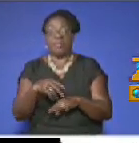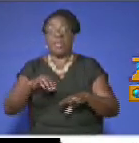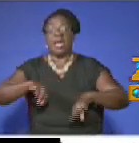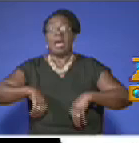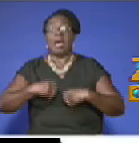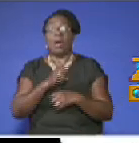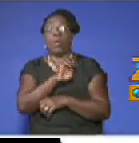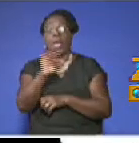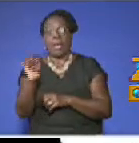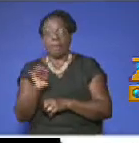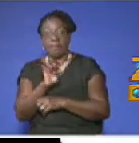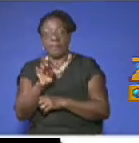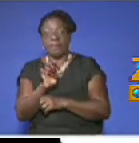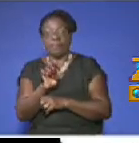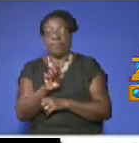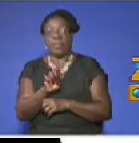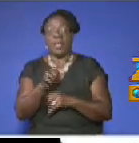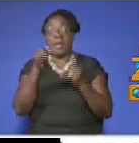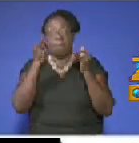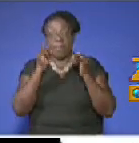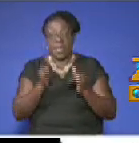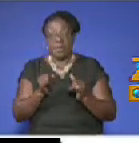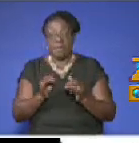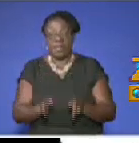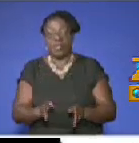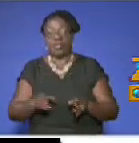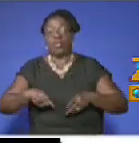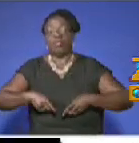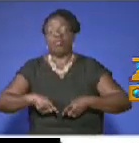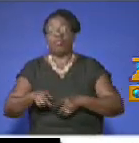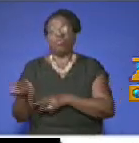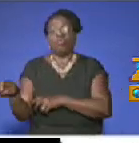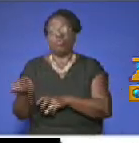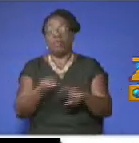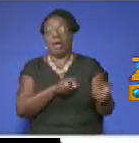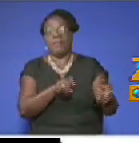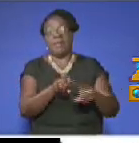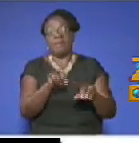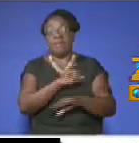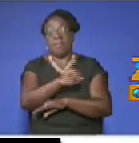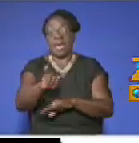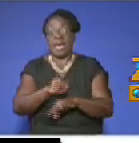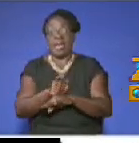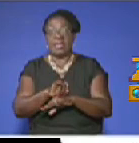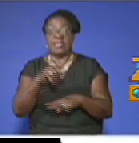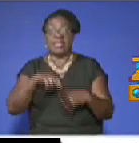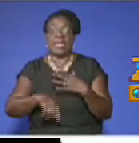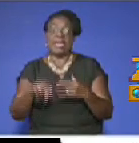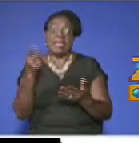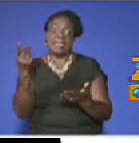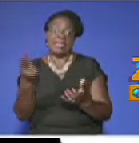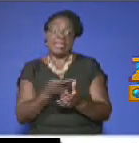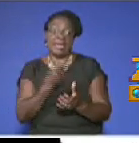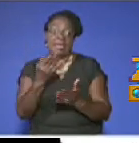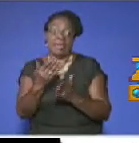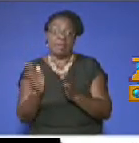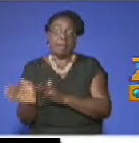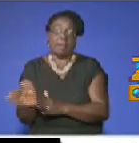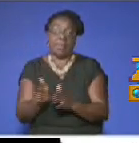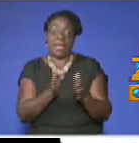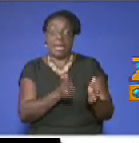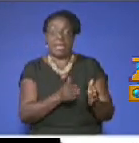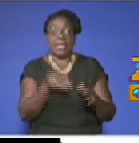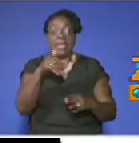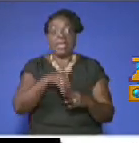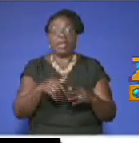However, individuals traveling from islands included in the second schedule, including